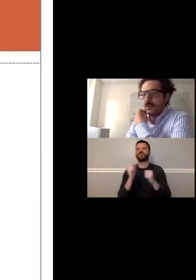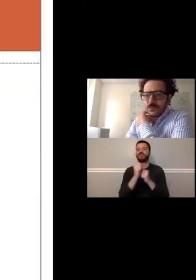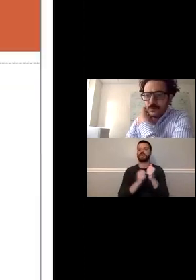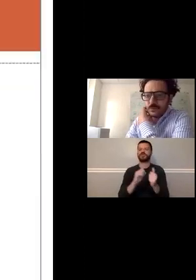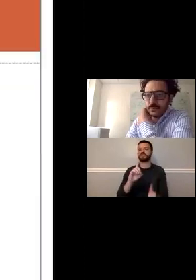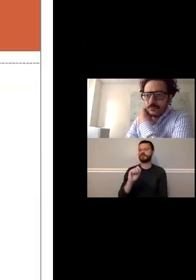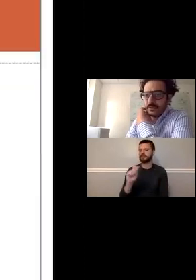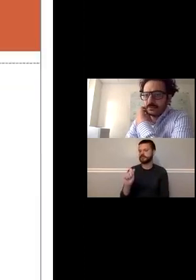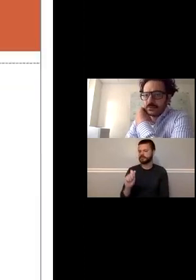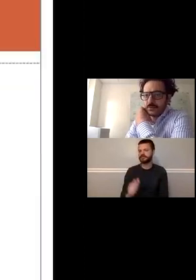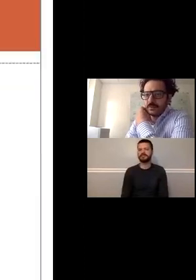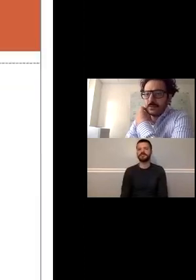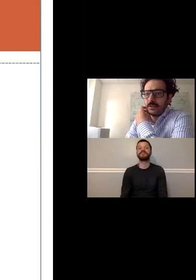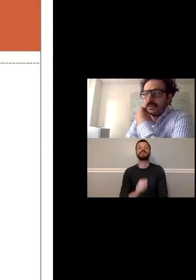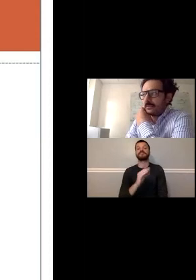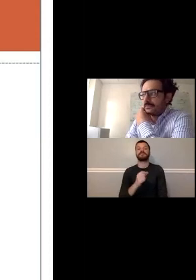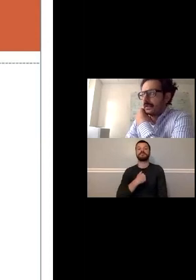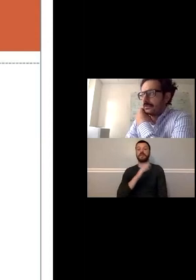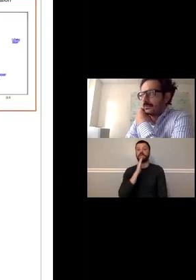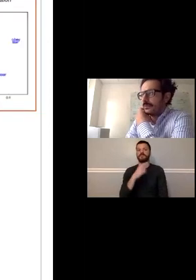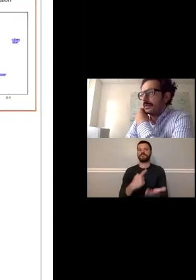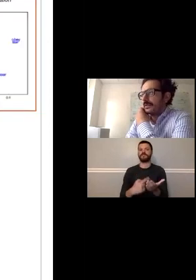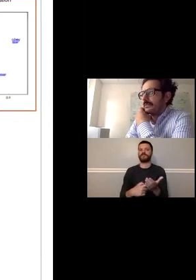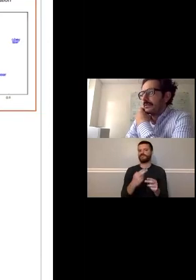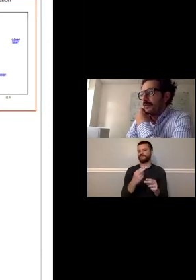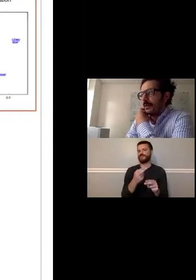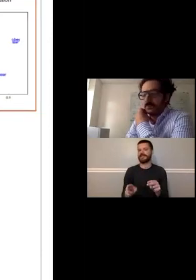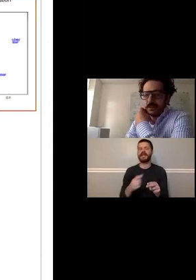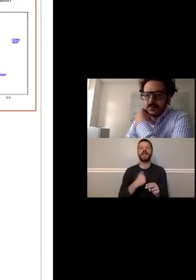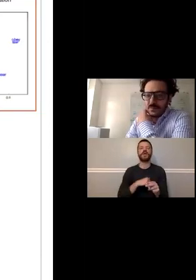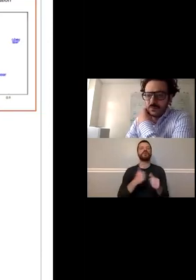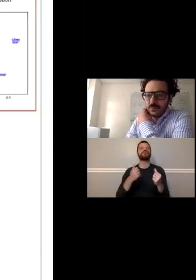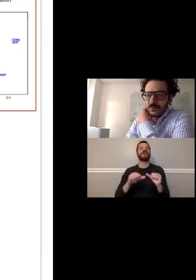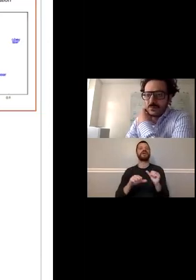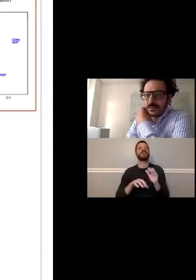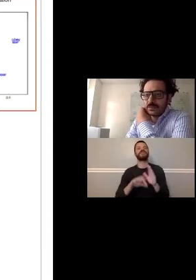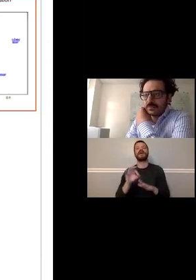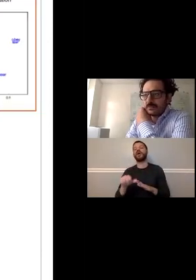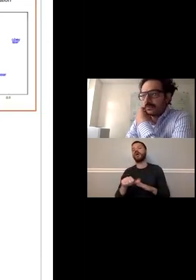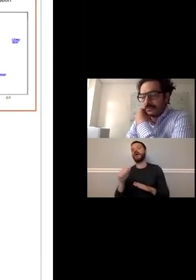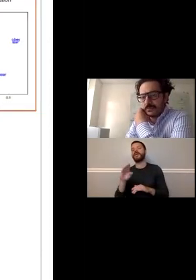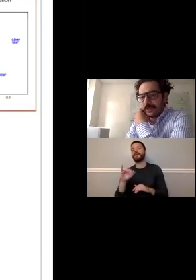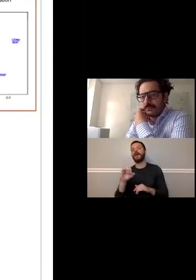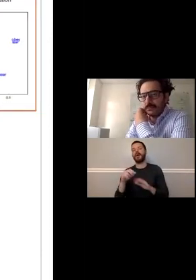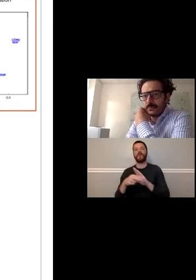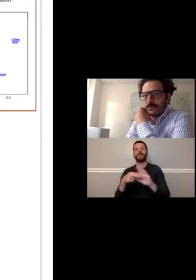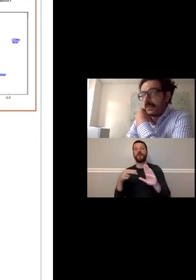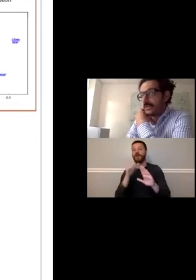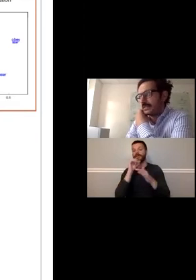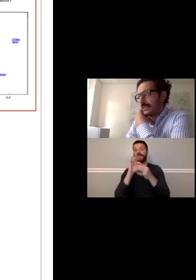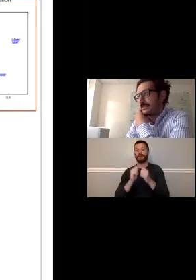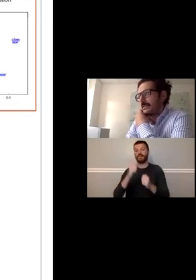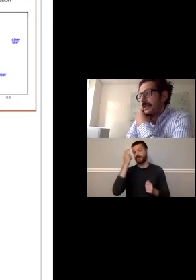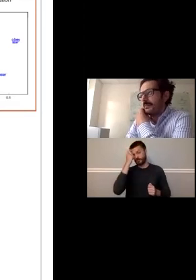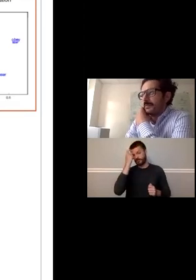actually also, and I'm going to touch on that quickly, trying to derive other types of biomarkers based not on the brain, but what the